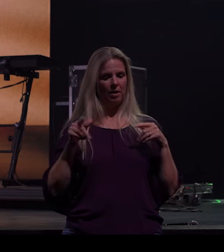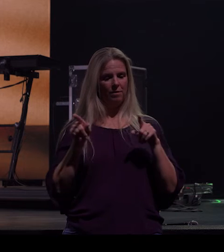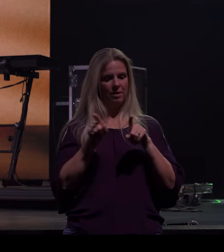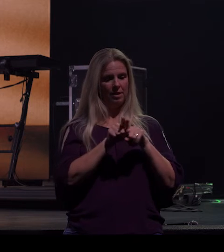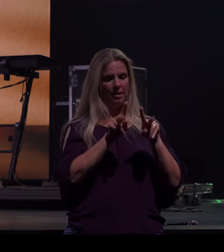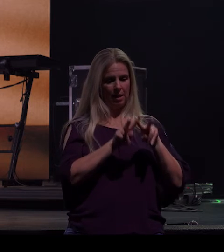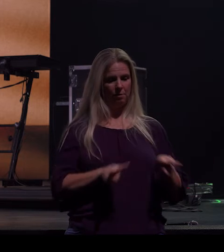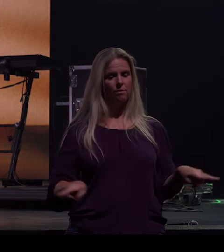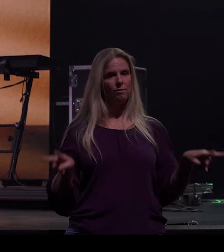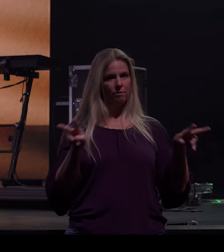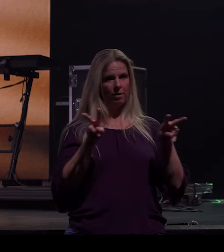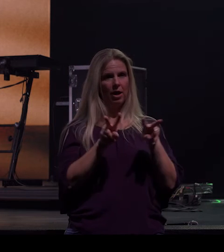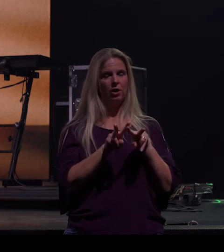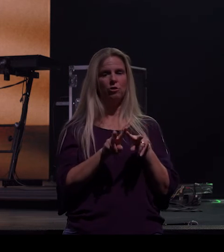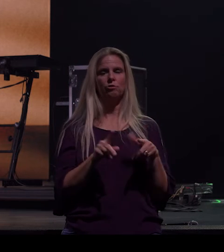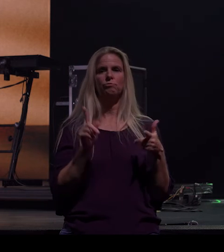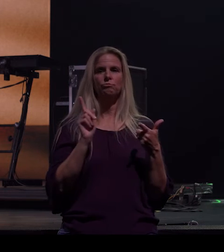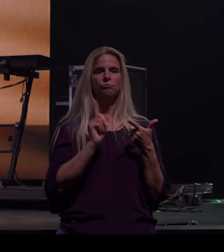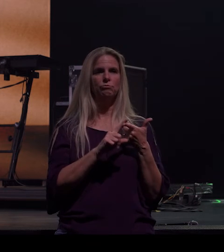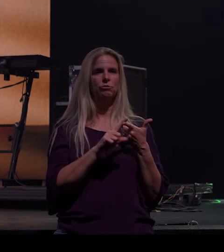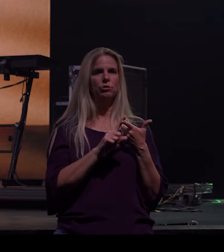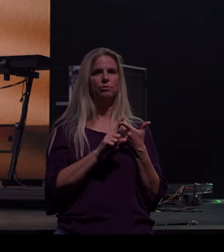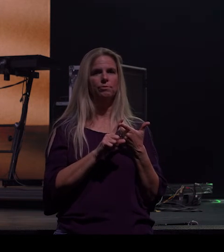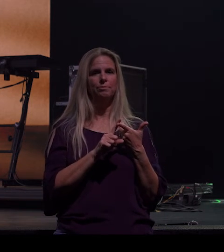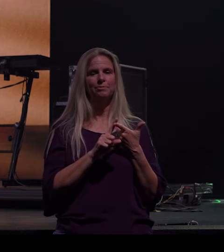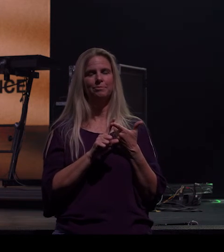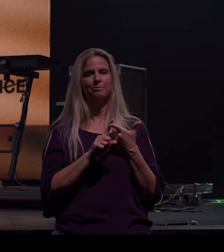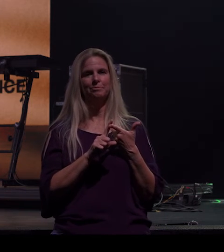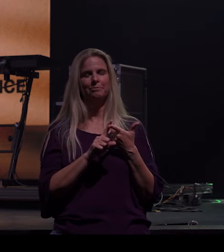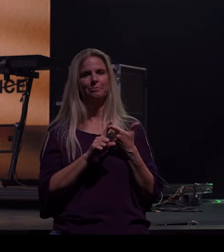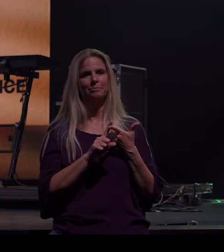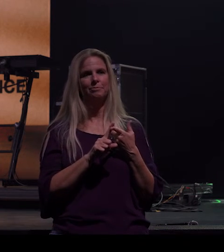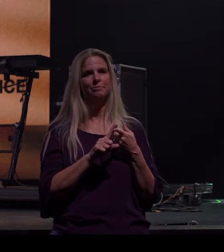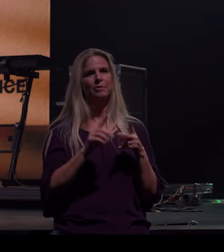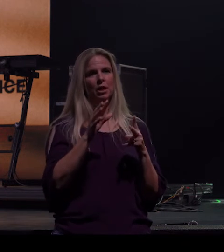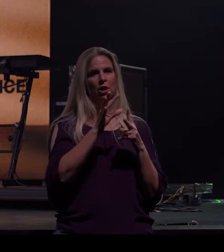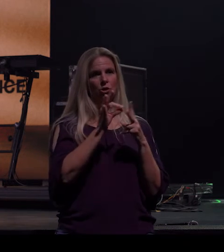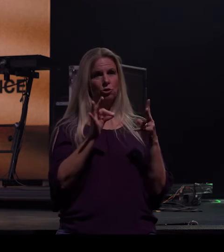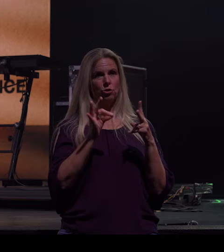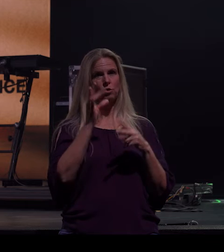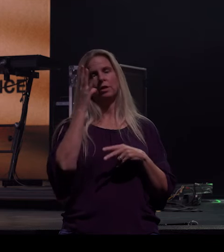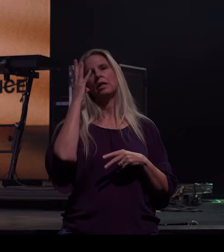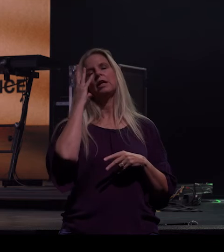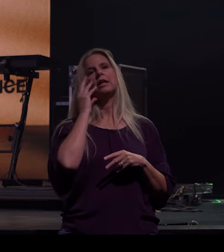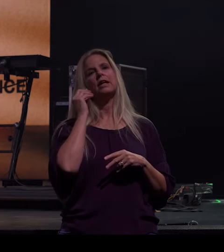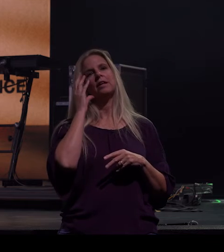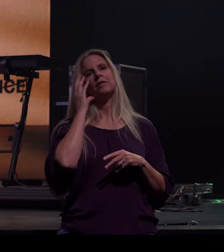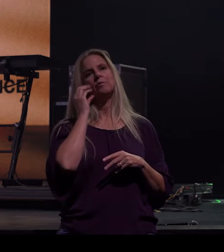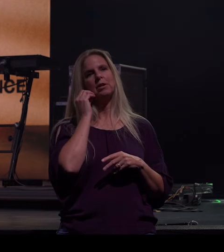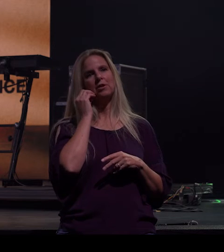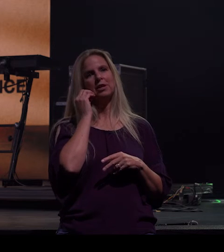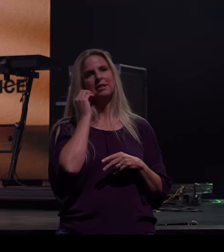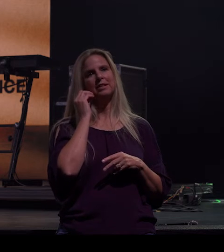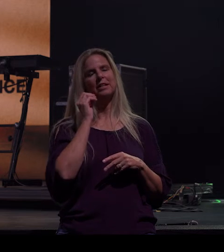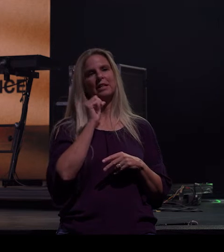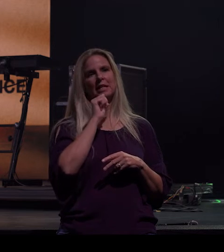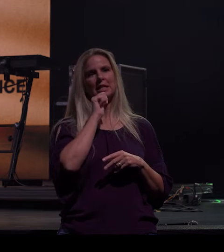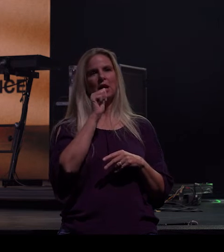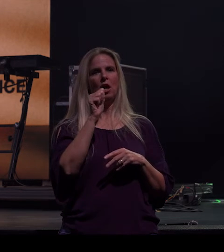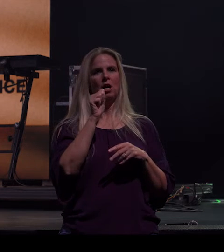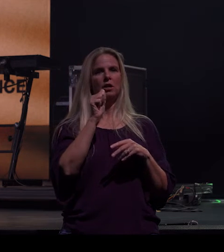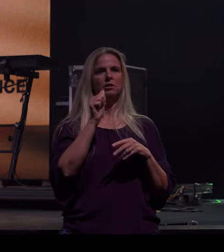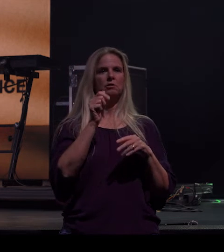Jesus. Here's number two. Choose experience over influence.